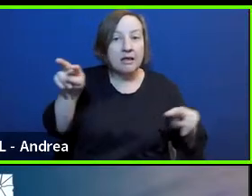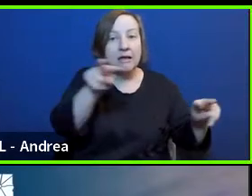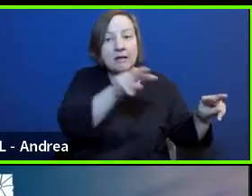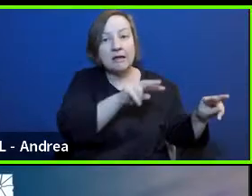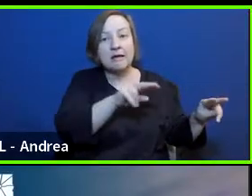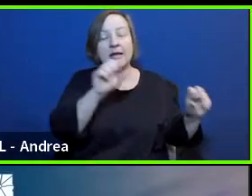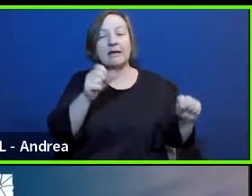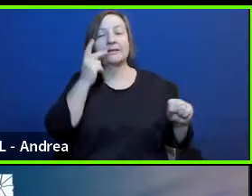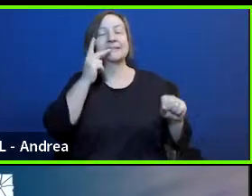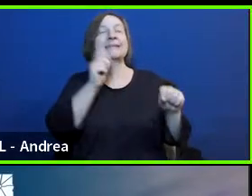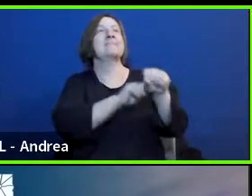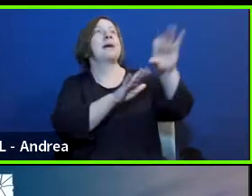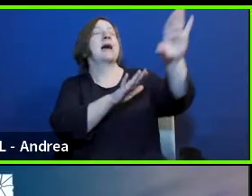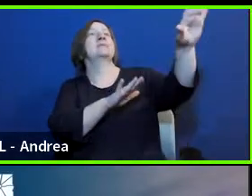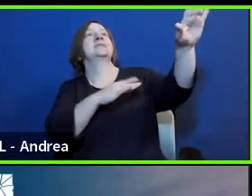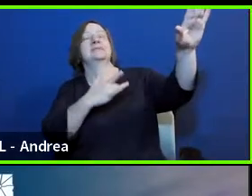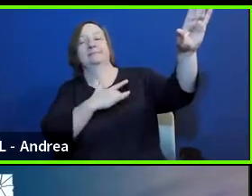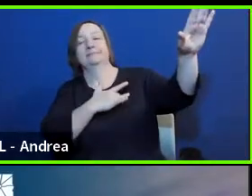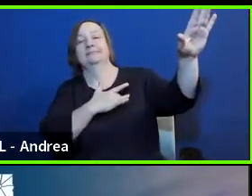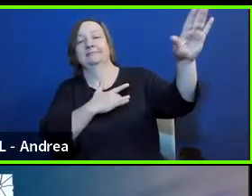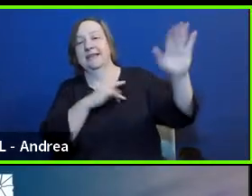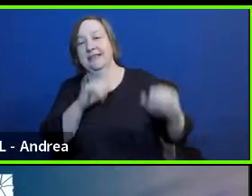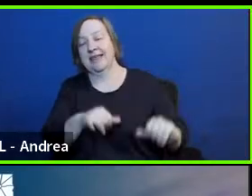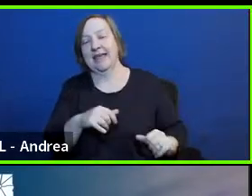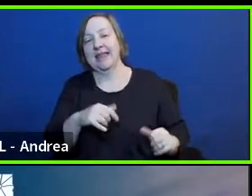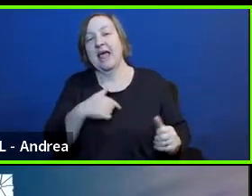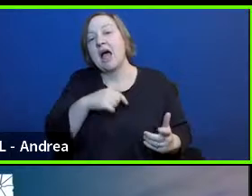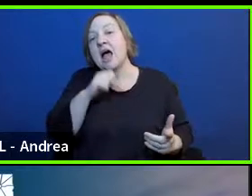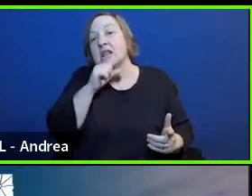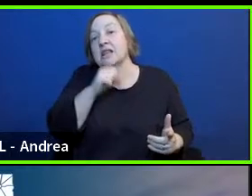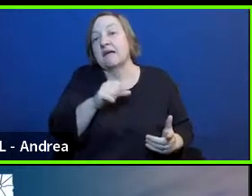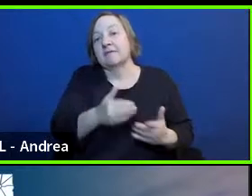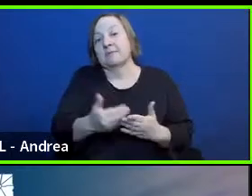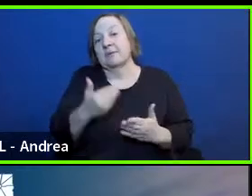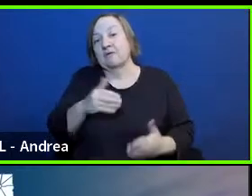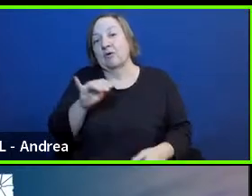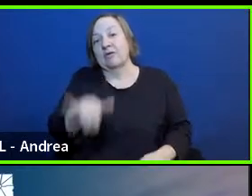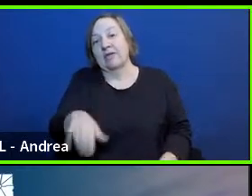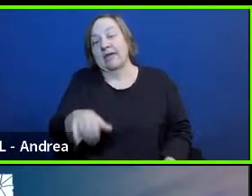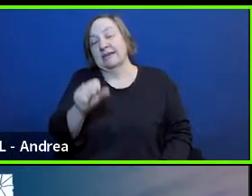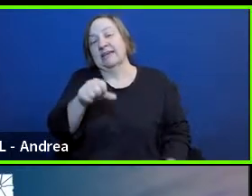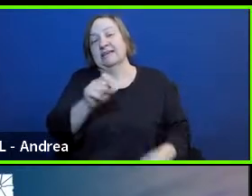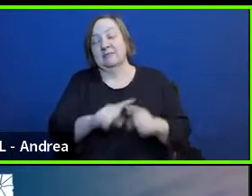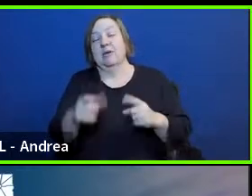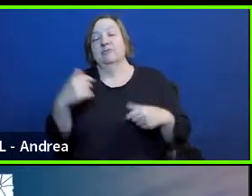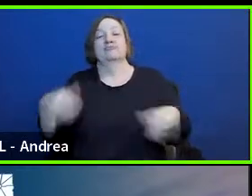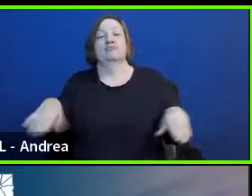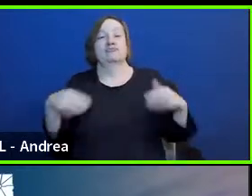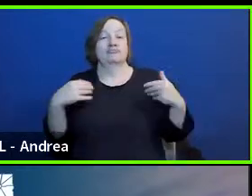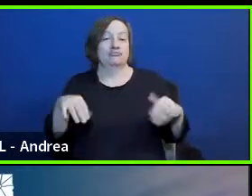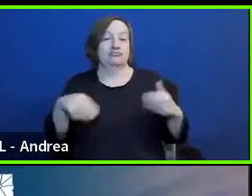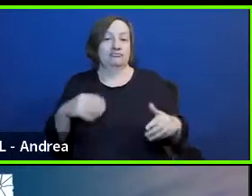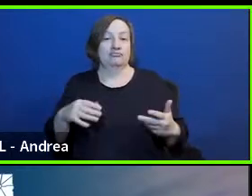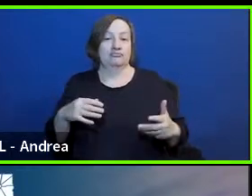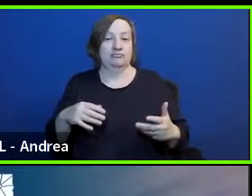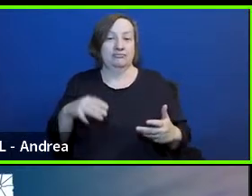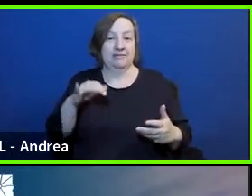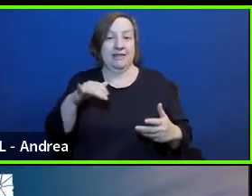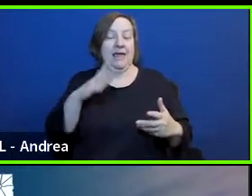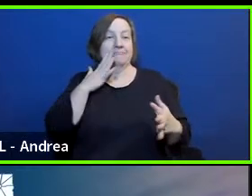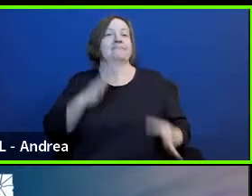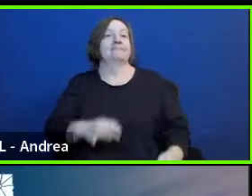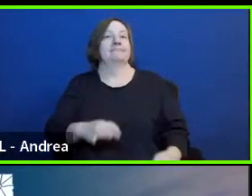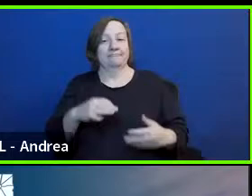see the mountains. Not that I didn't know I loved them before, but that was kind of the deal sealer in